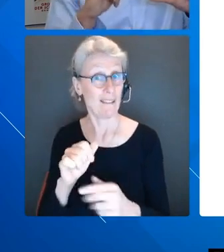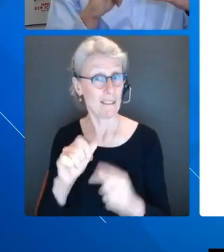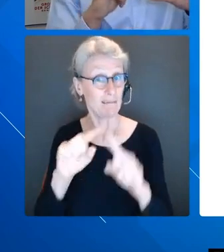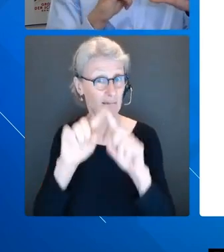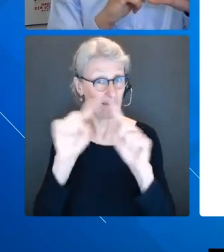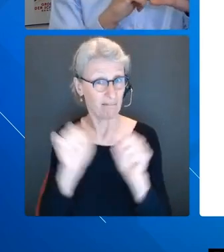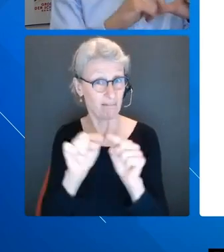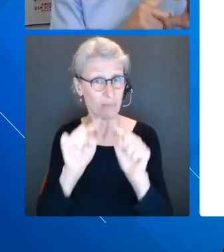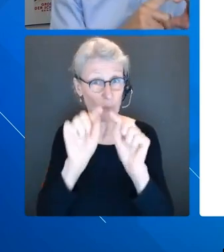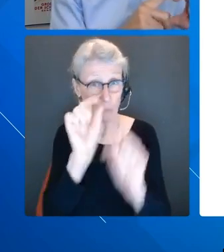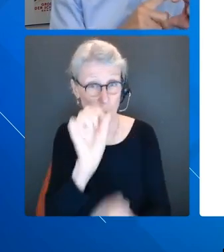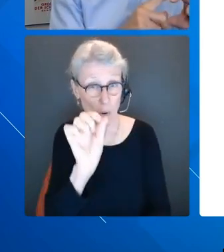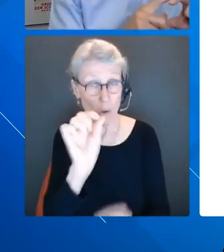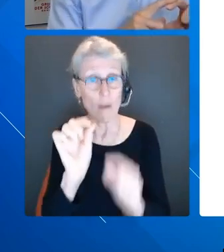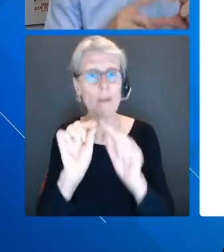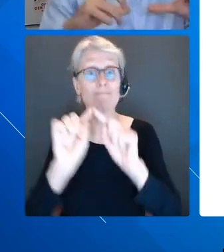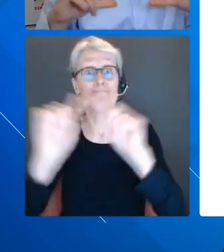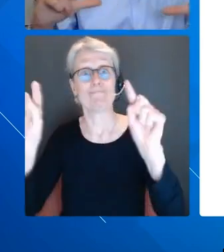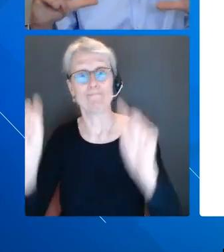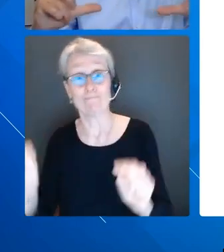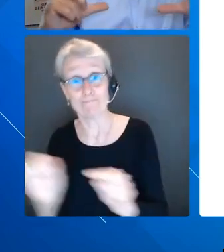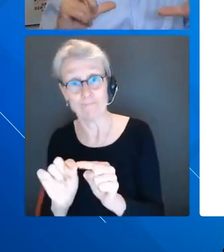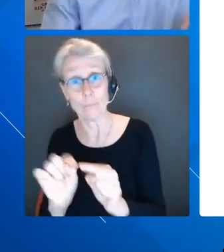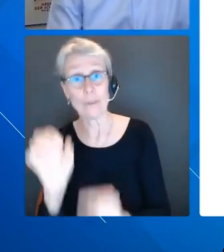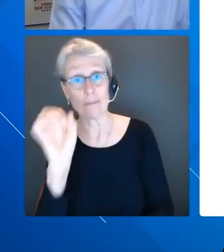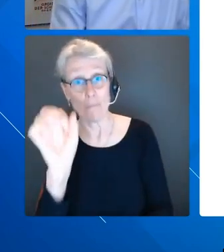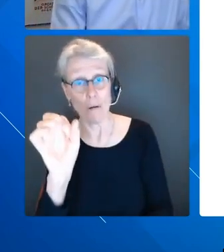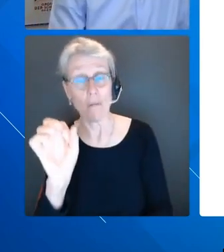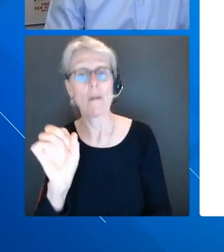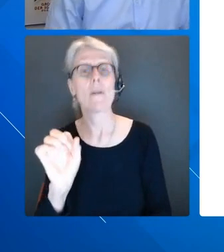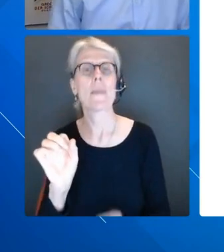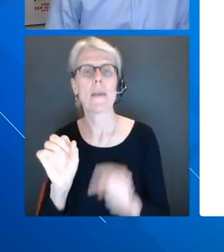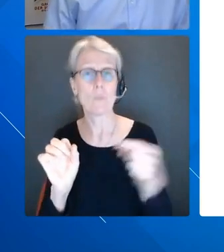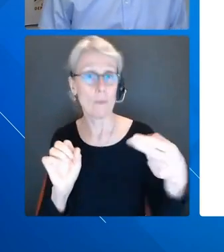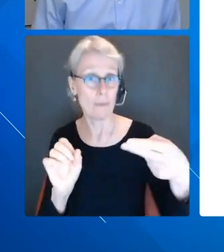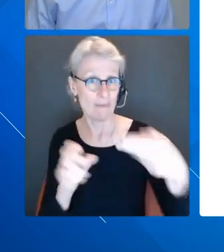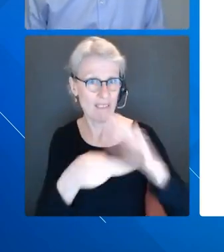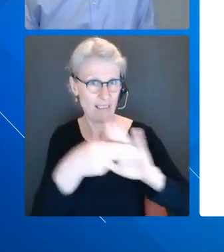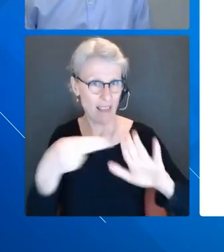will automatically allow you to click not just a small control, but also the full label.